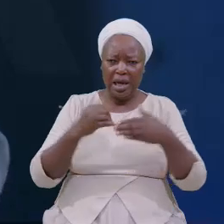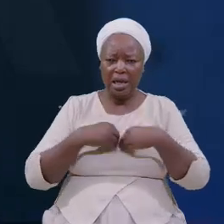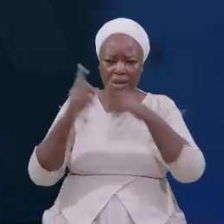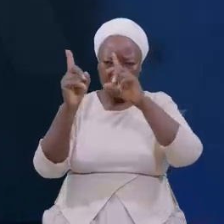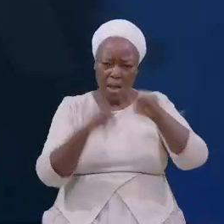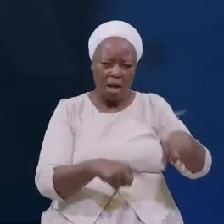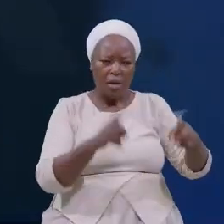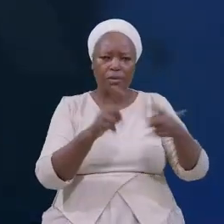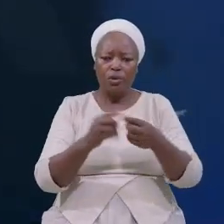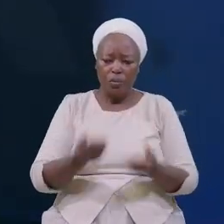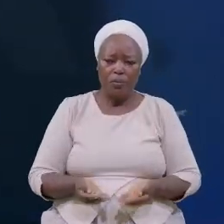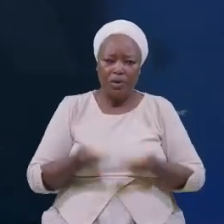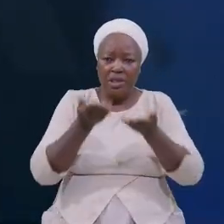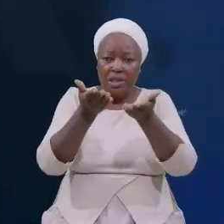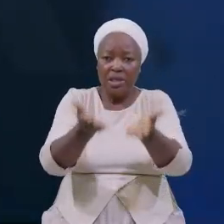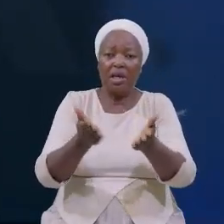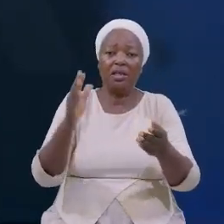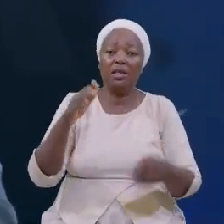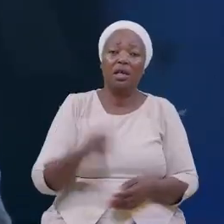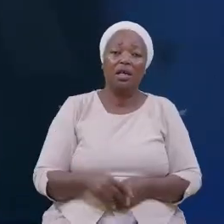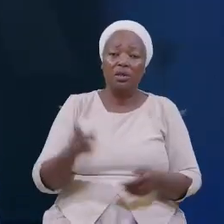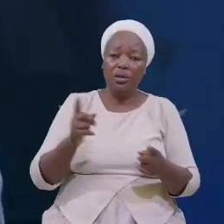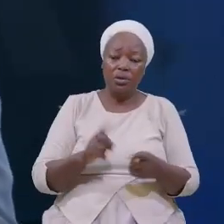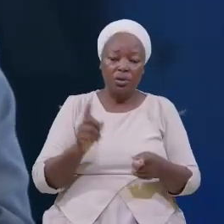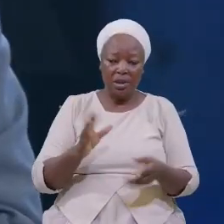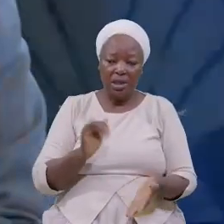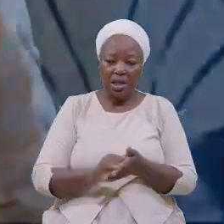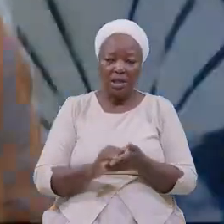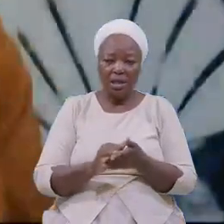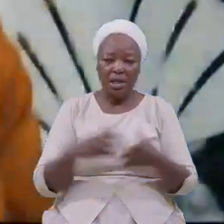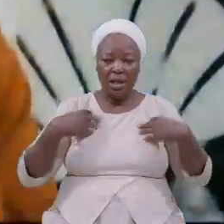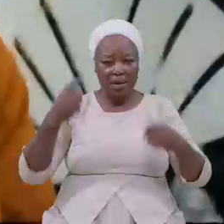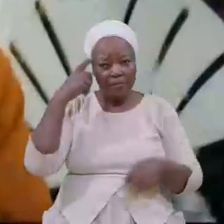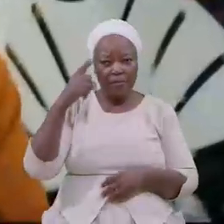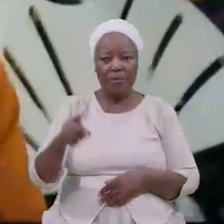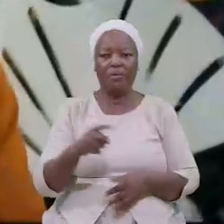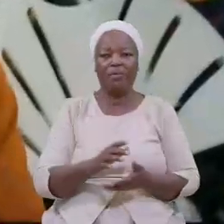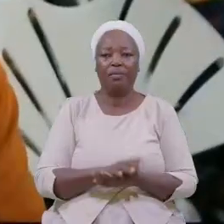to present, provide the healing for you.